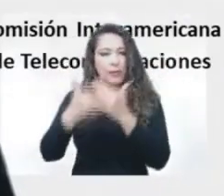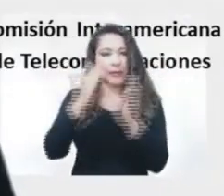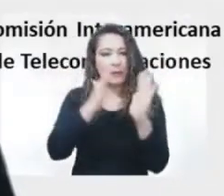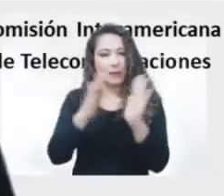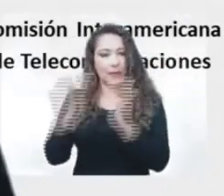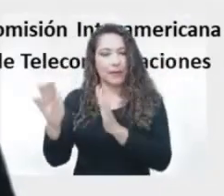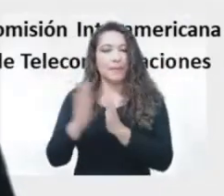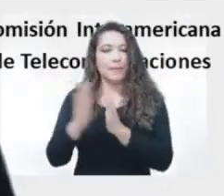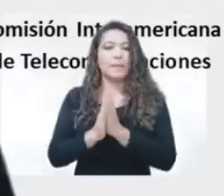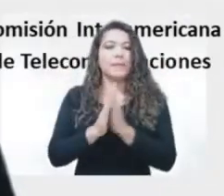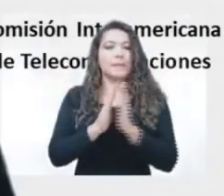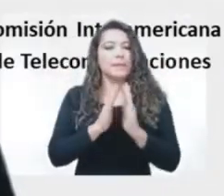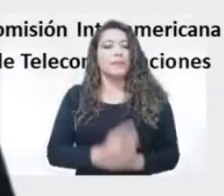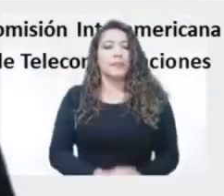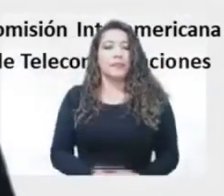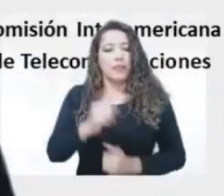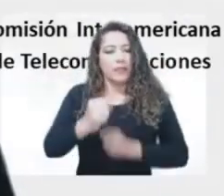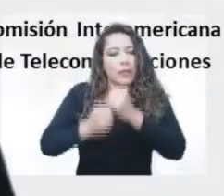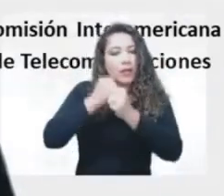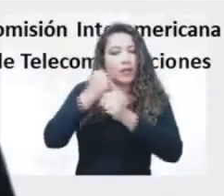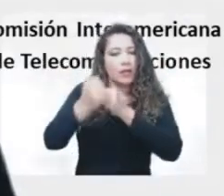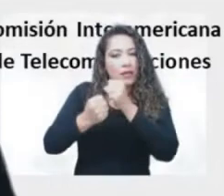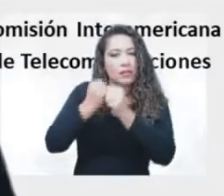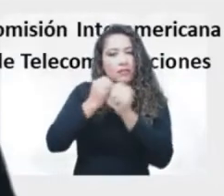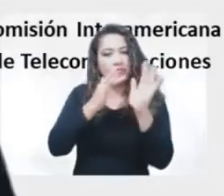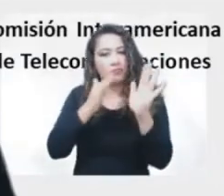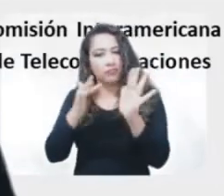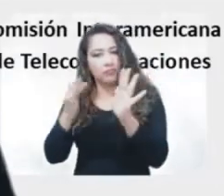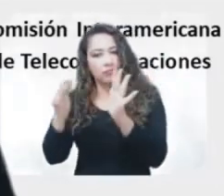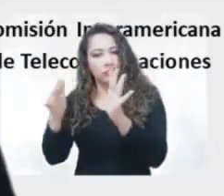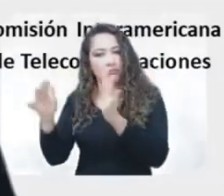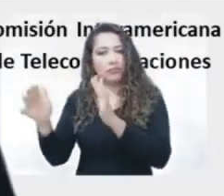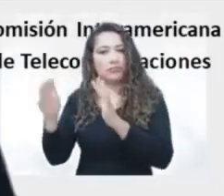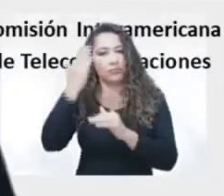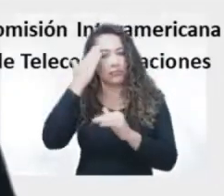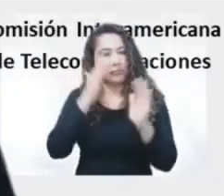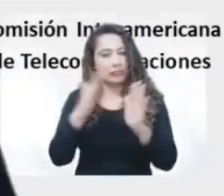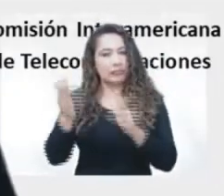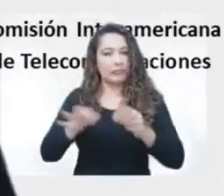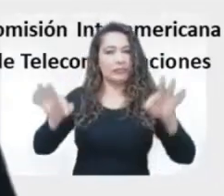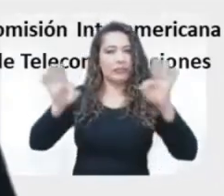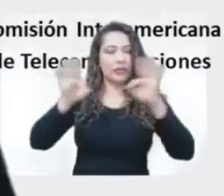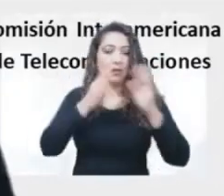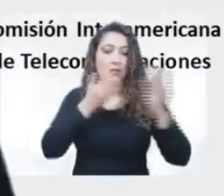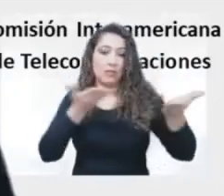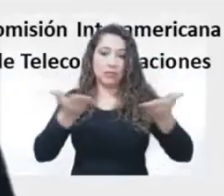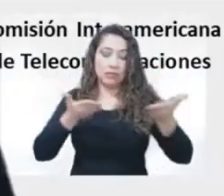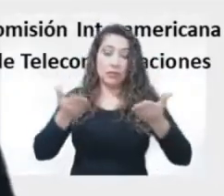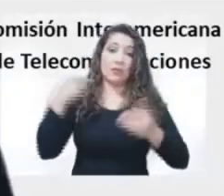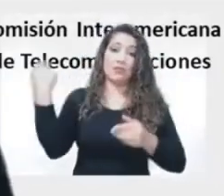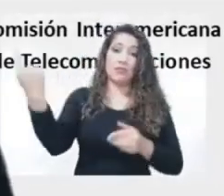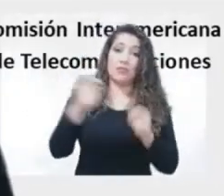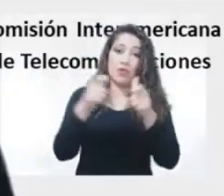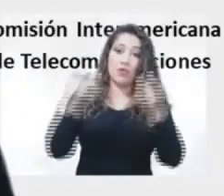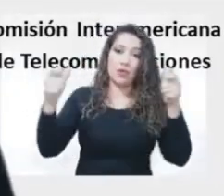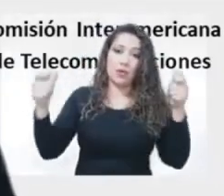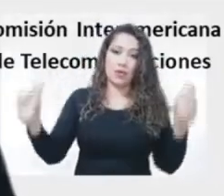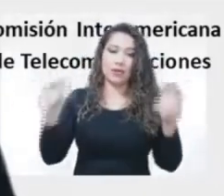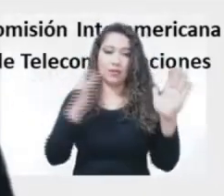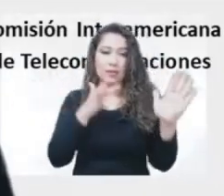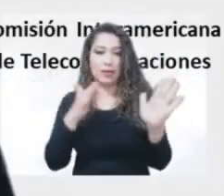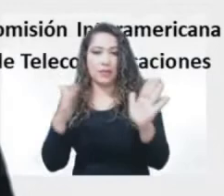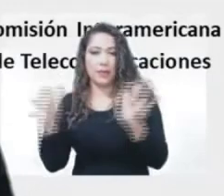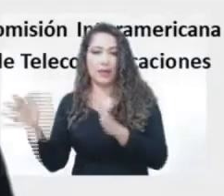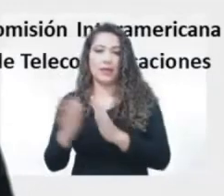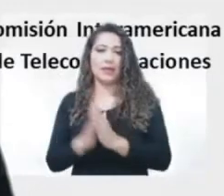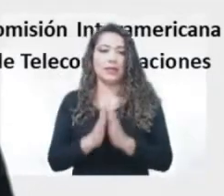progress in the last 2 years to provide access and for the infrastructure also of broadband. I don't have the figures in top